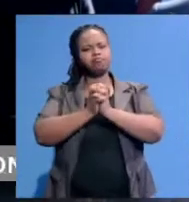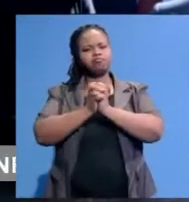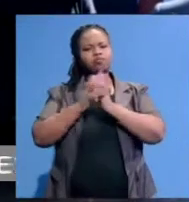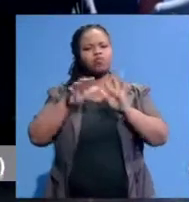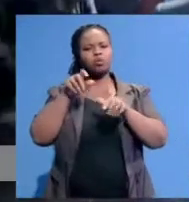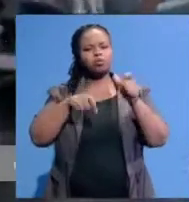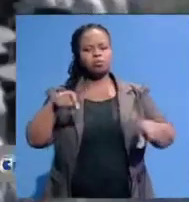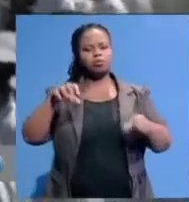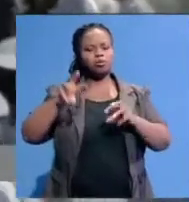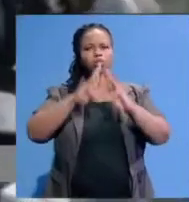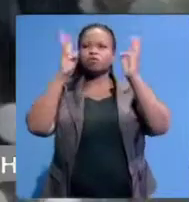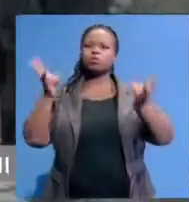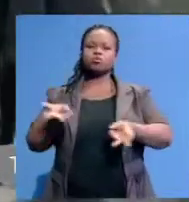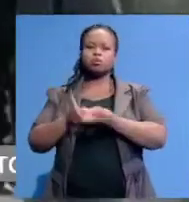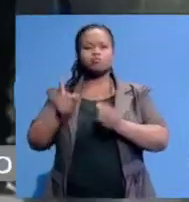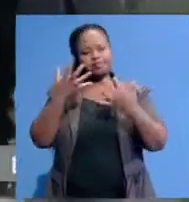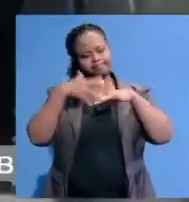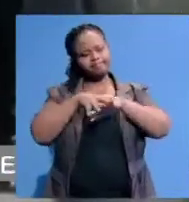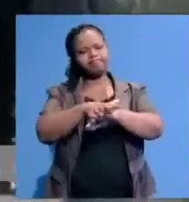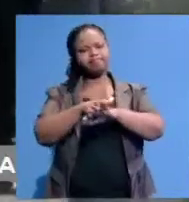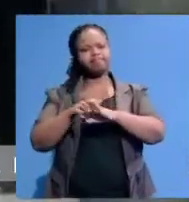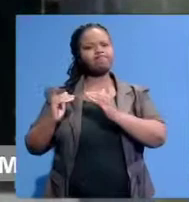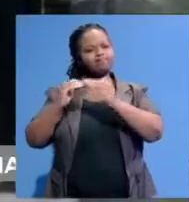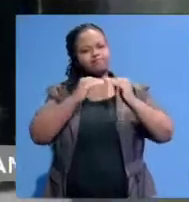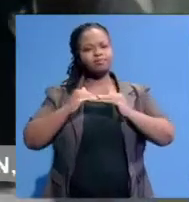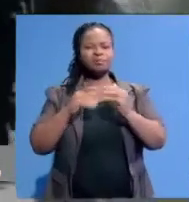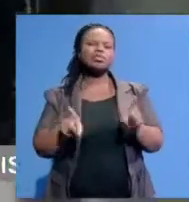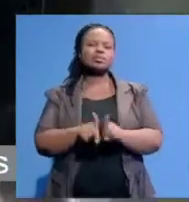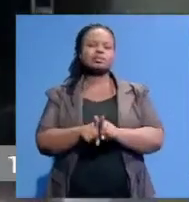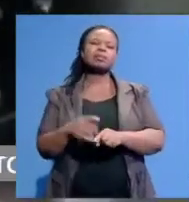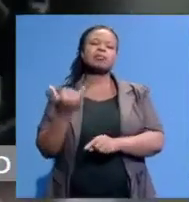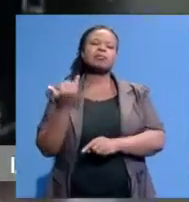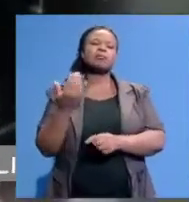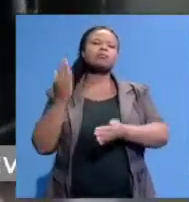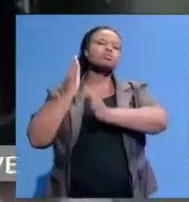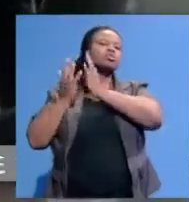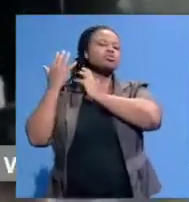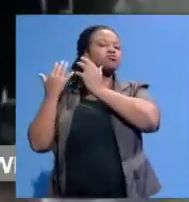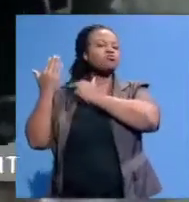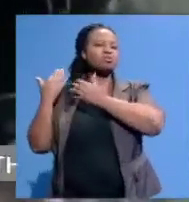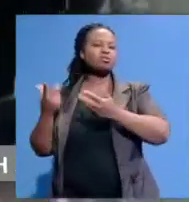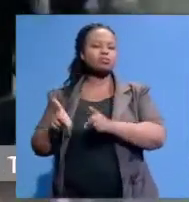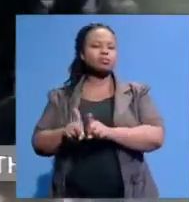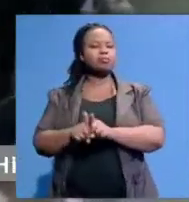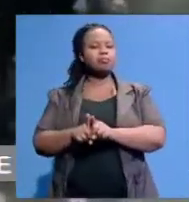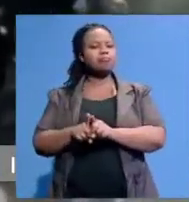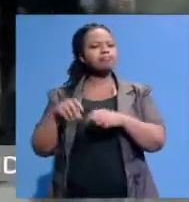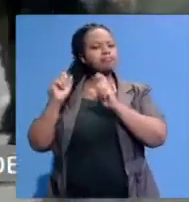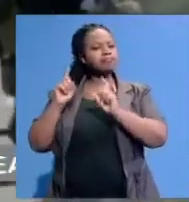world. So that's the kind of history and that's the kind of struggle and principles.